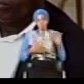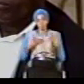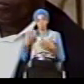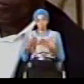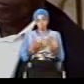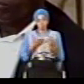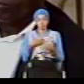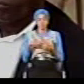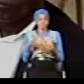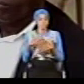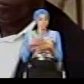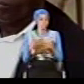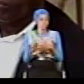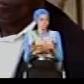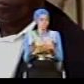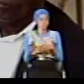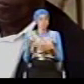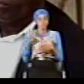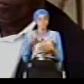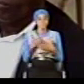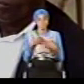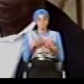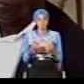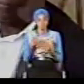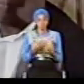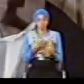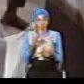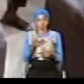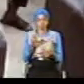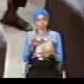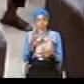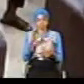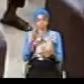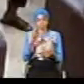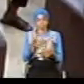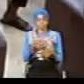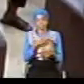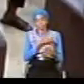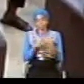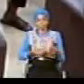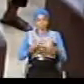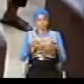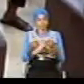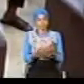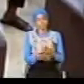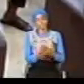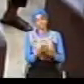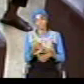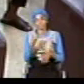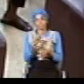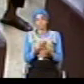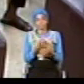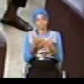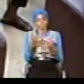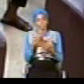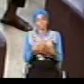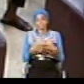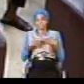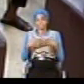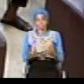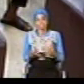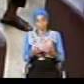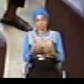the healing from cancer, the Lord granted her a new job. And now she is healed, she is whole, and she